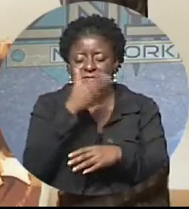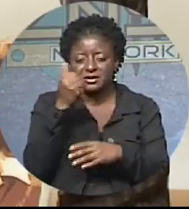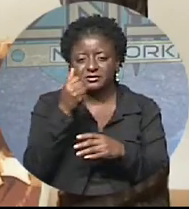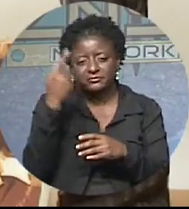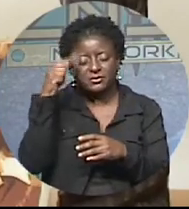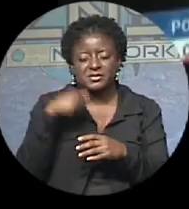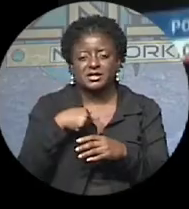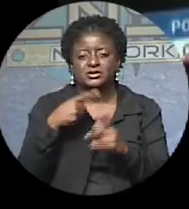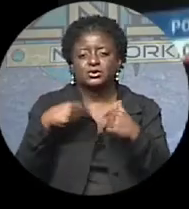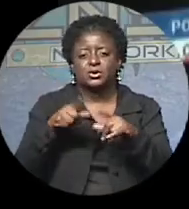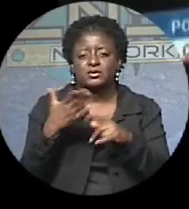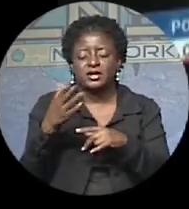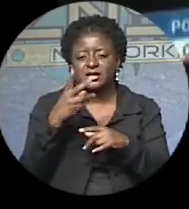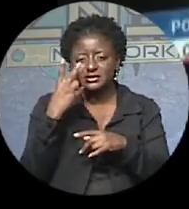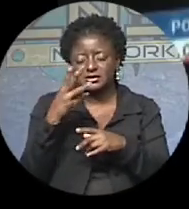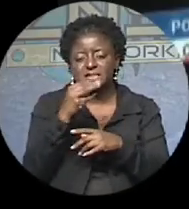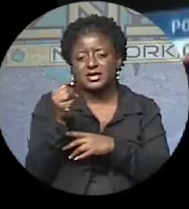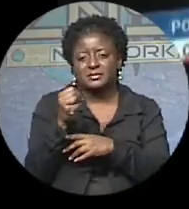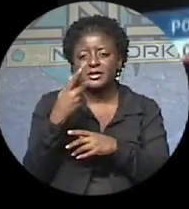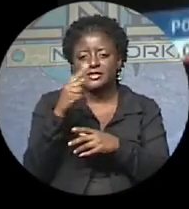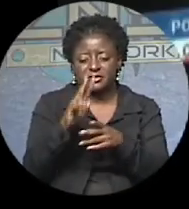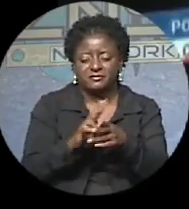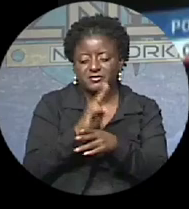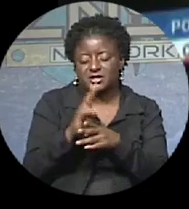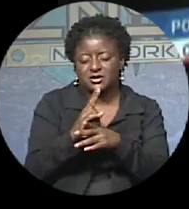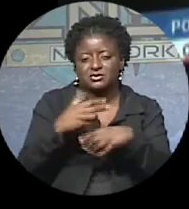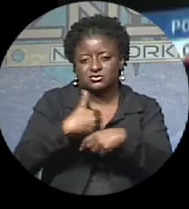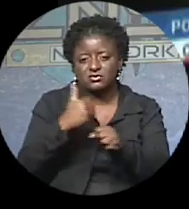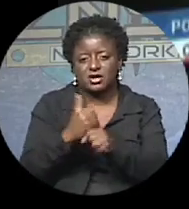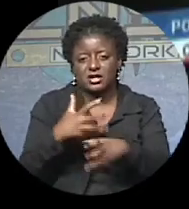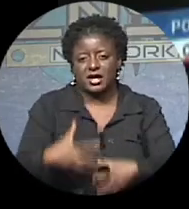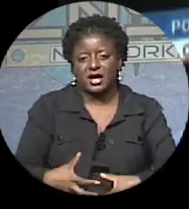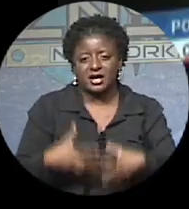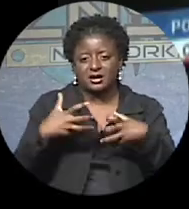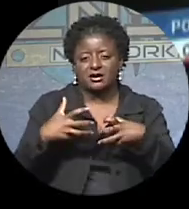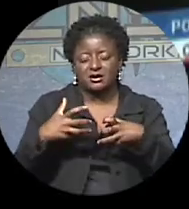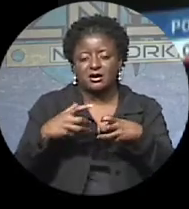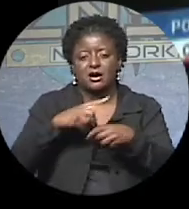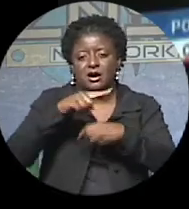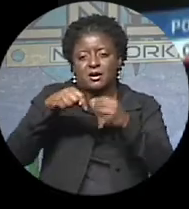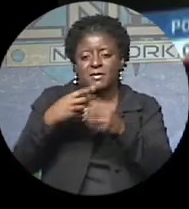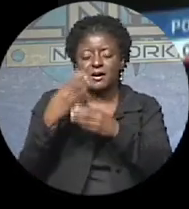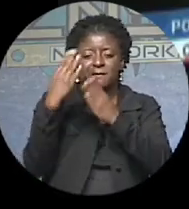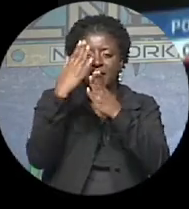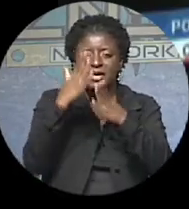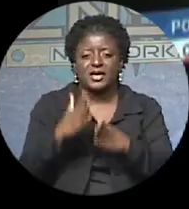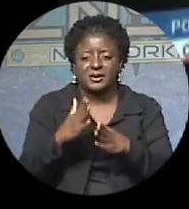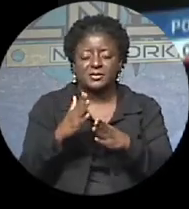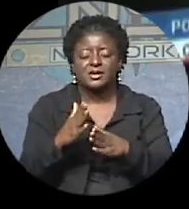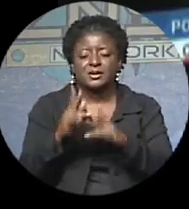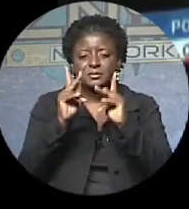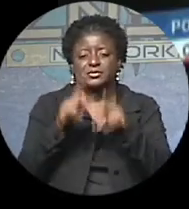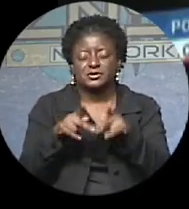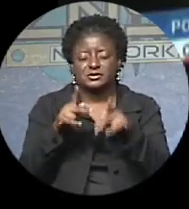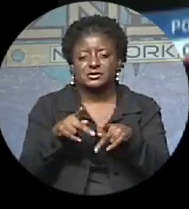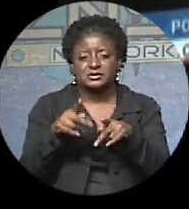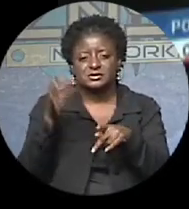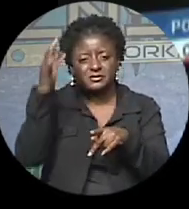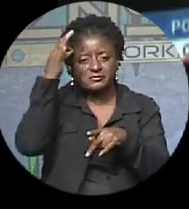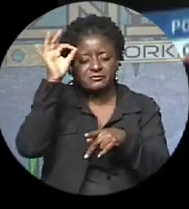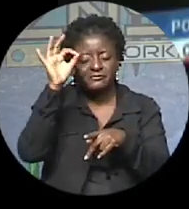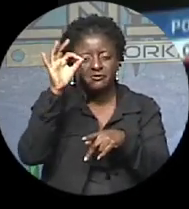them. Now, the video has sparked anger among Bahamian officials. Foreign Affairs Minister Fred Mitchell has branded it